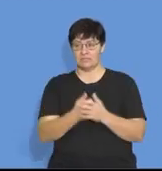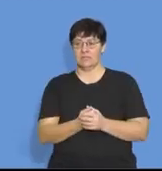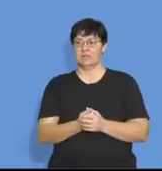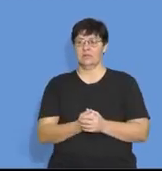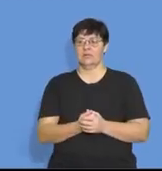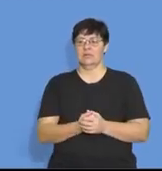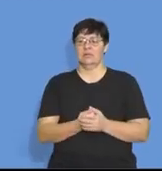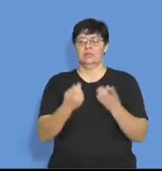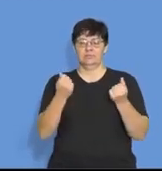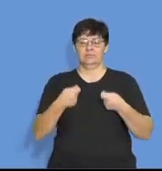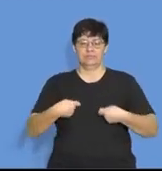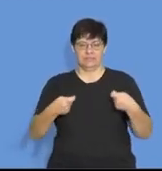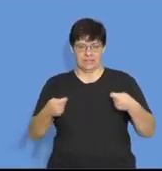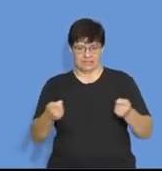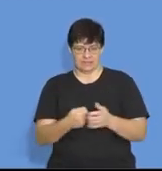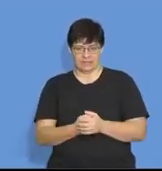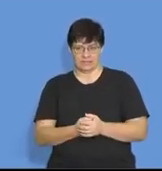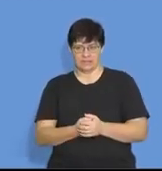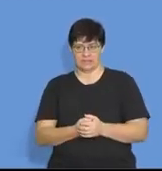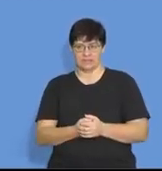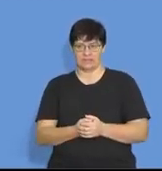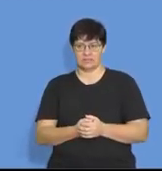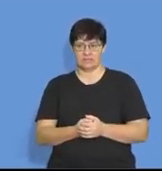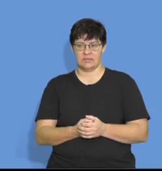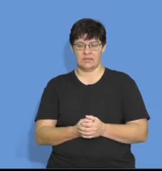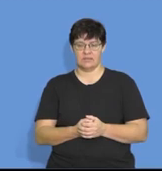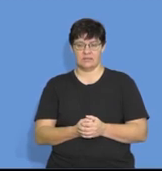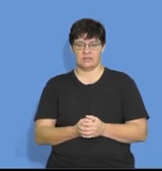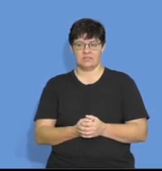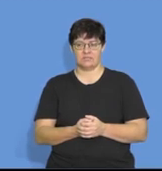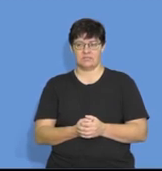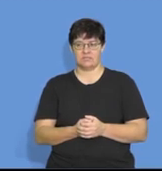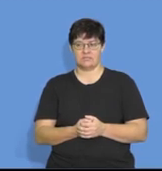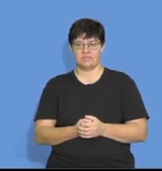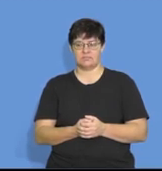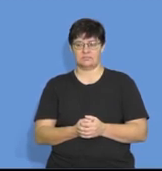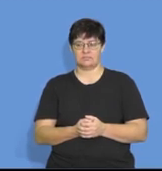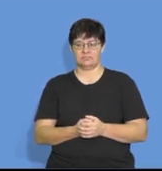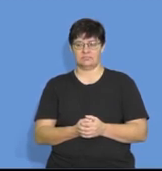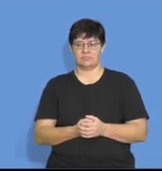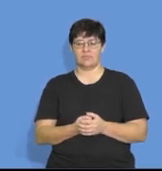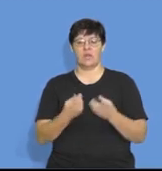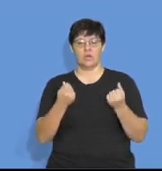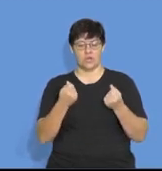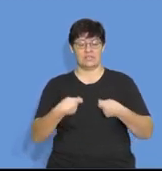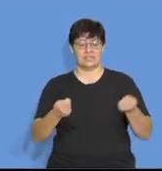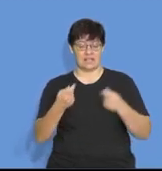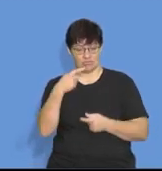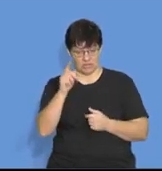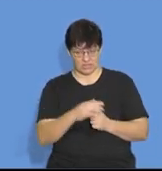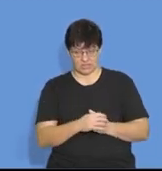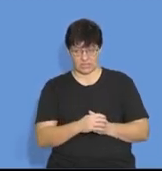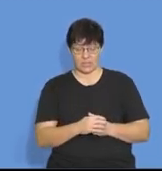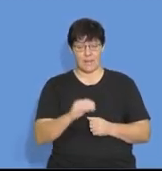here, is I have to now calculate, let's see, what was it? I needed the cost of sales figure, right? So this was